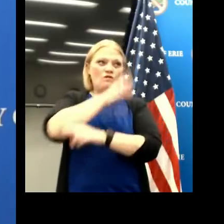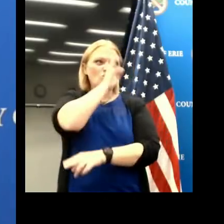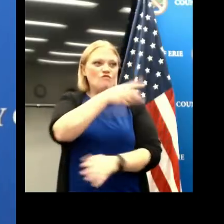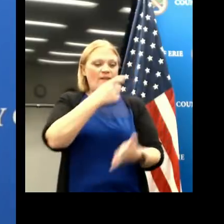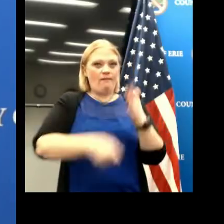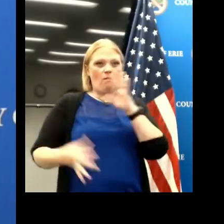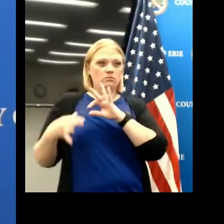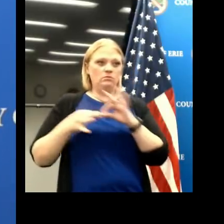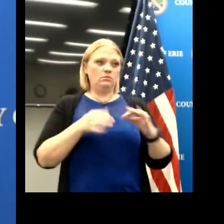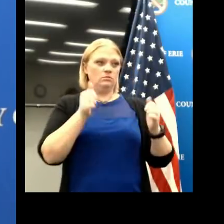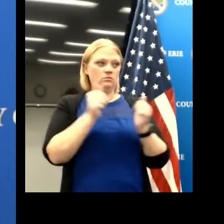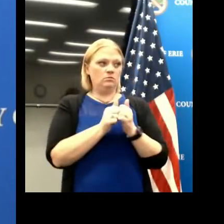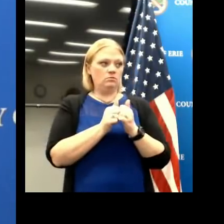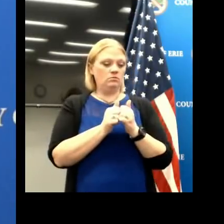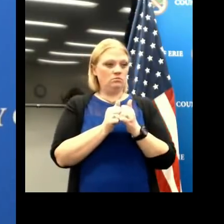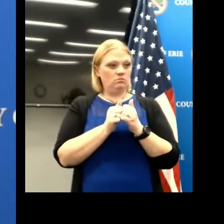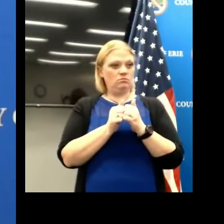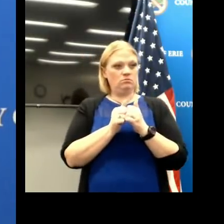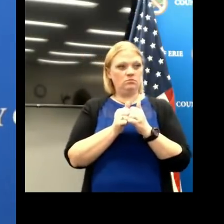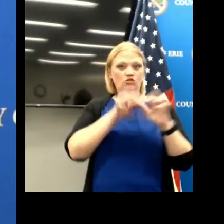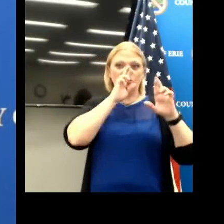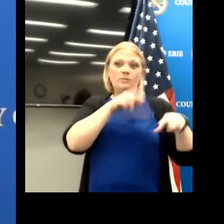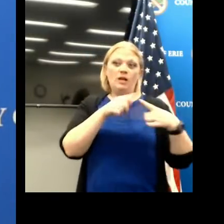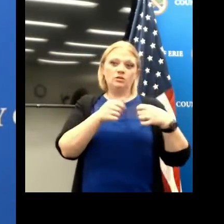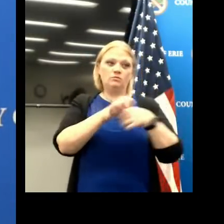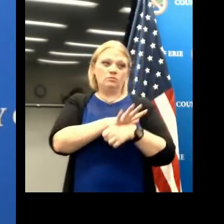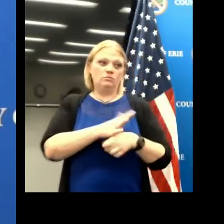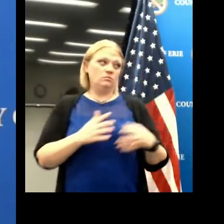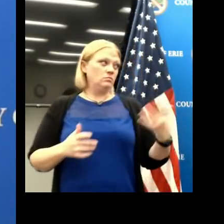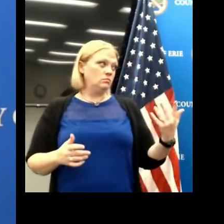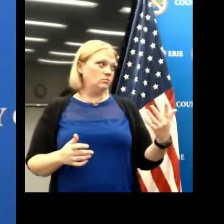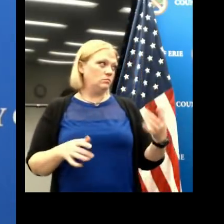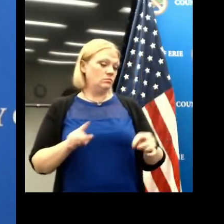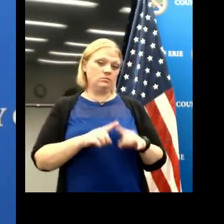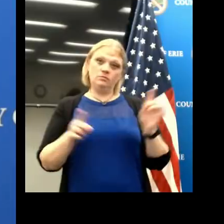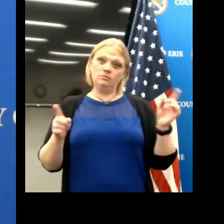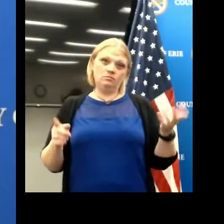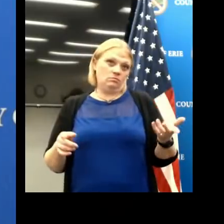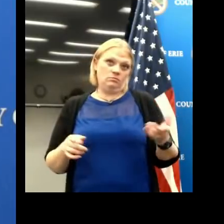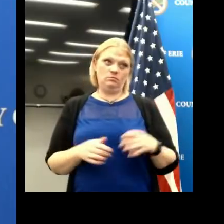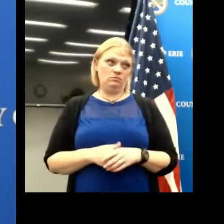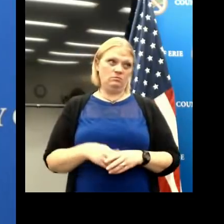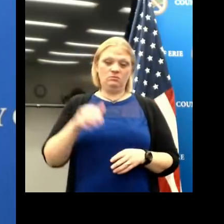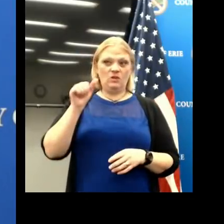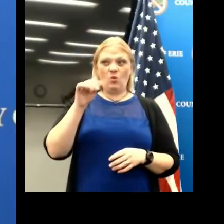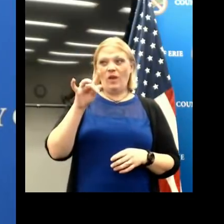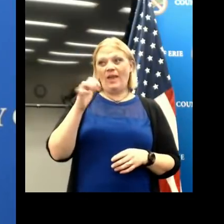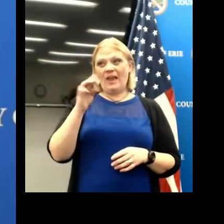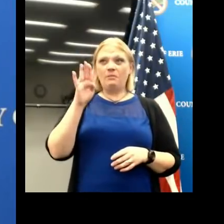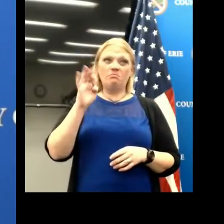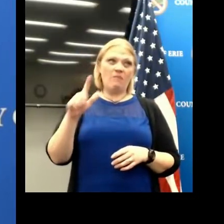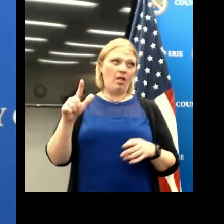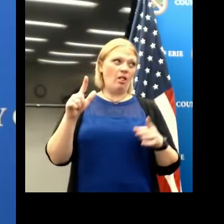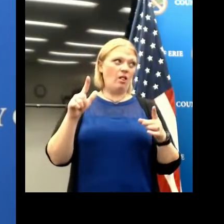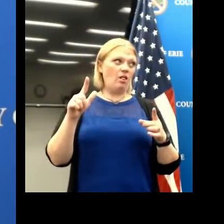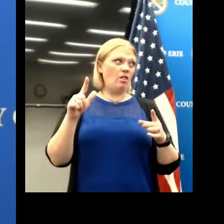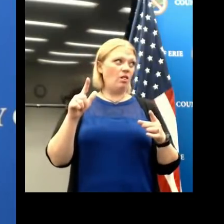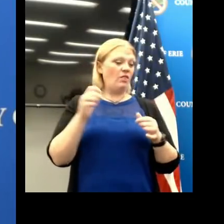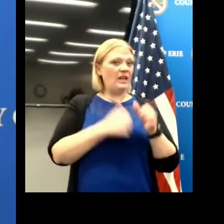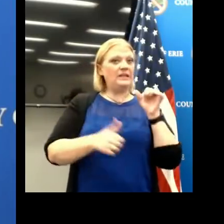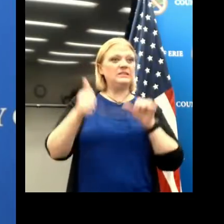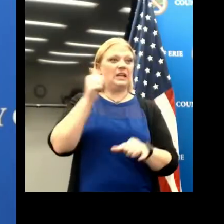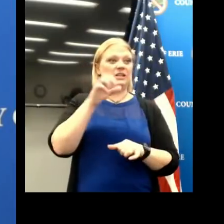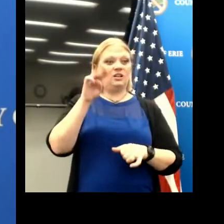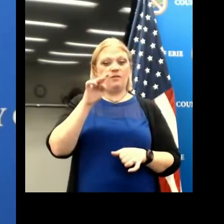with the response to COVID-19. But no, Adam Bello, the county executive of Monroe County, talked to me today